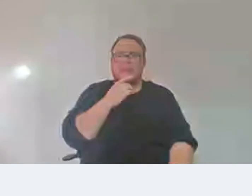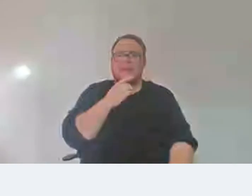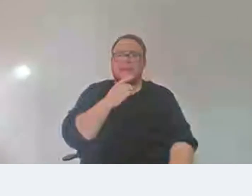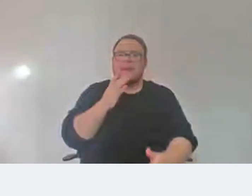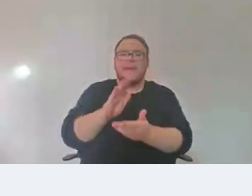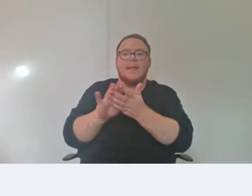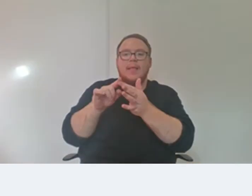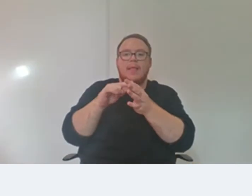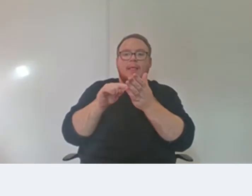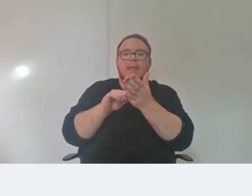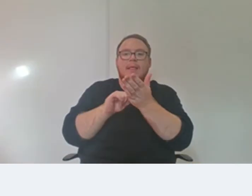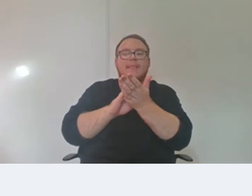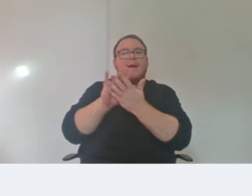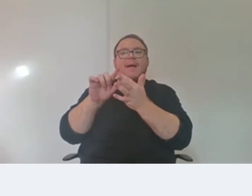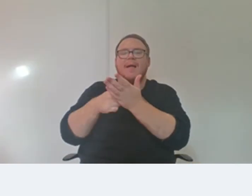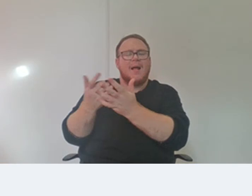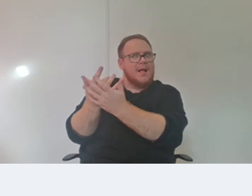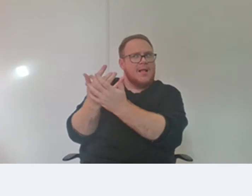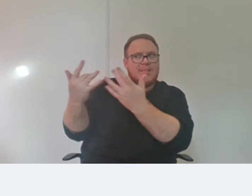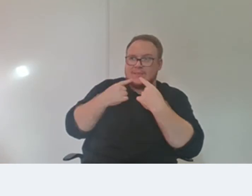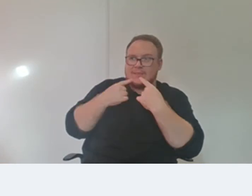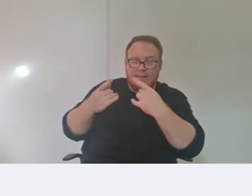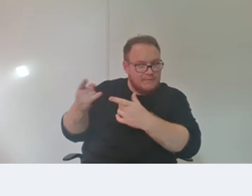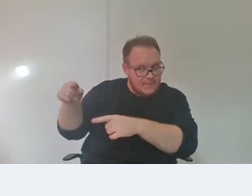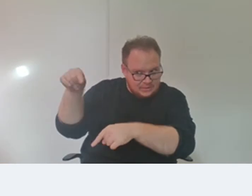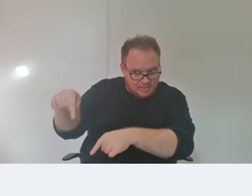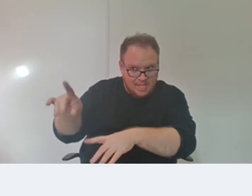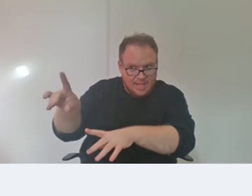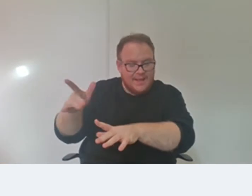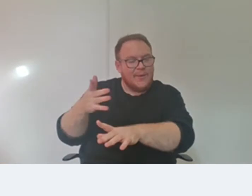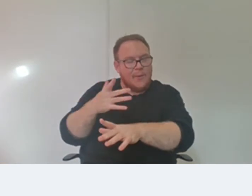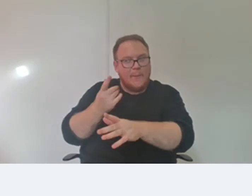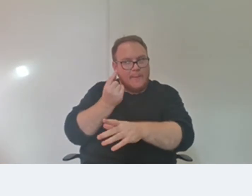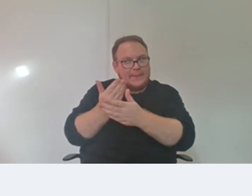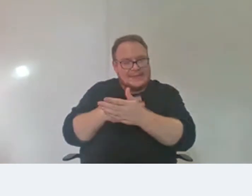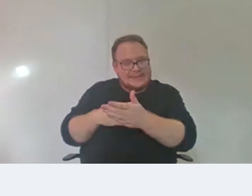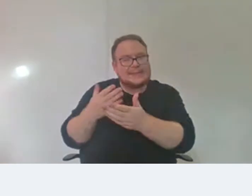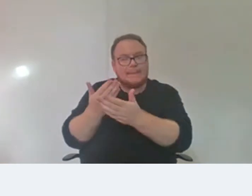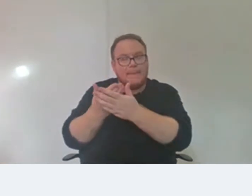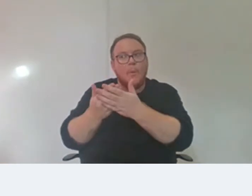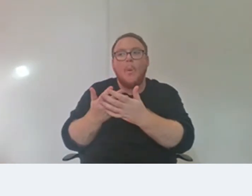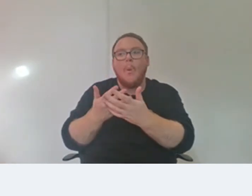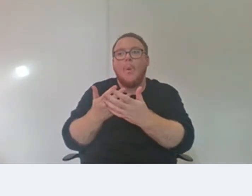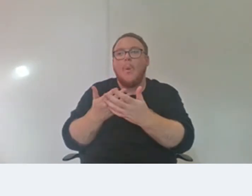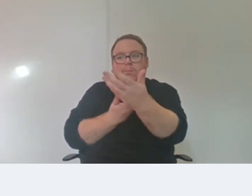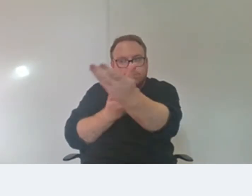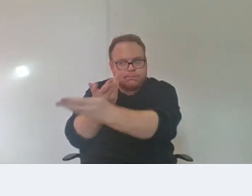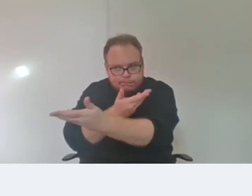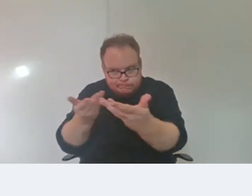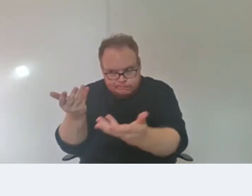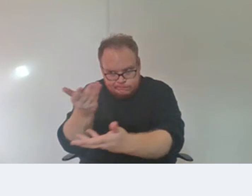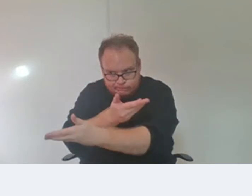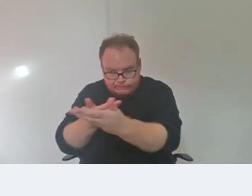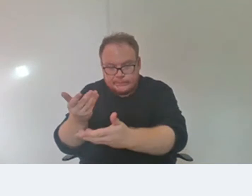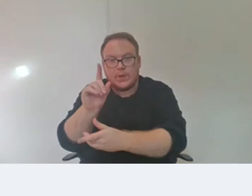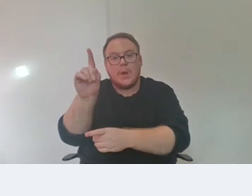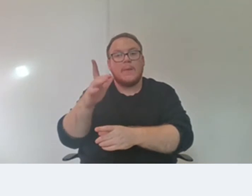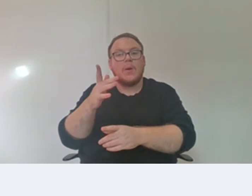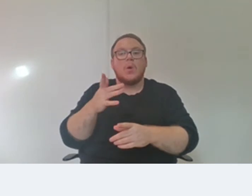one we might need another conversation about. But I think just in terms of giving you the immediate assurance, I think probably one of the most